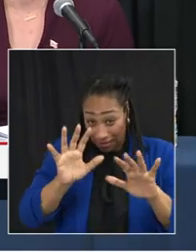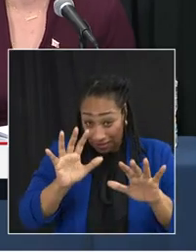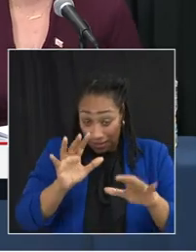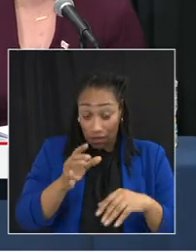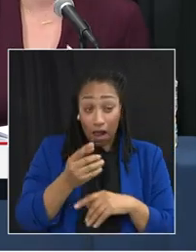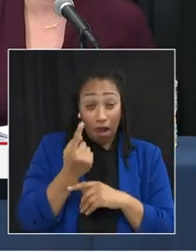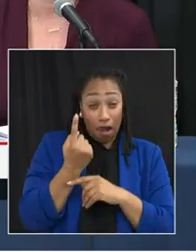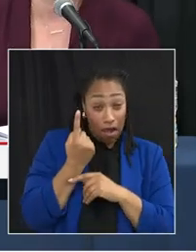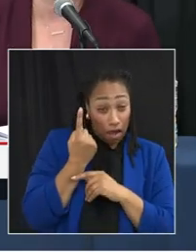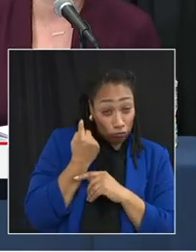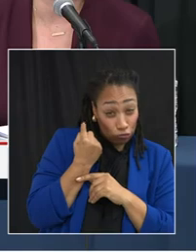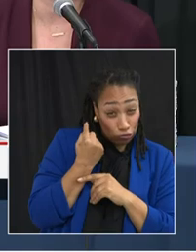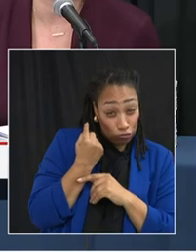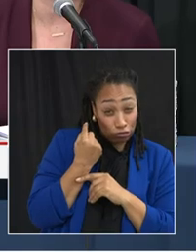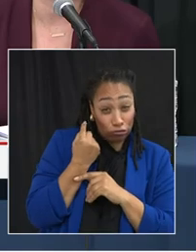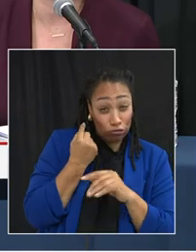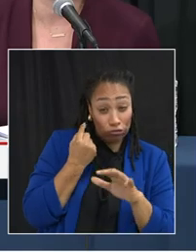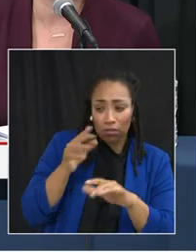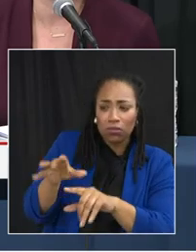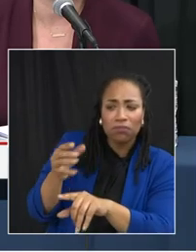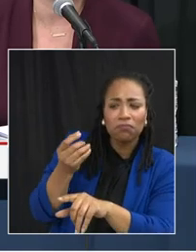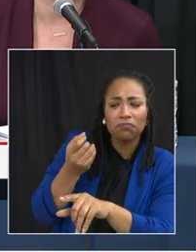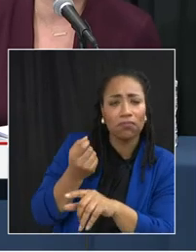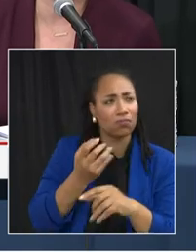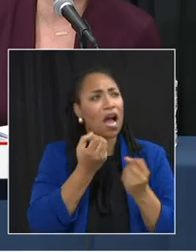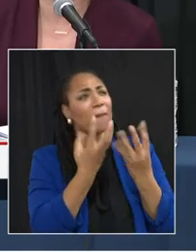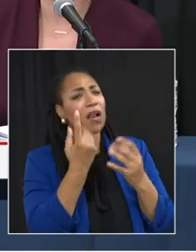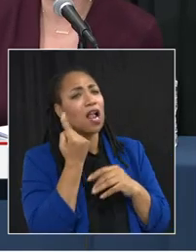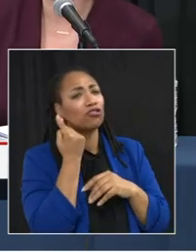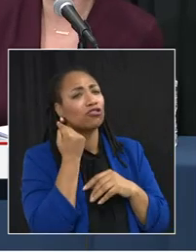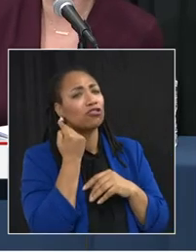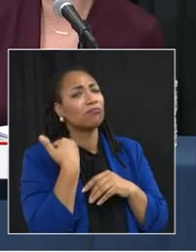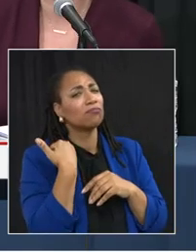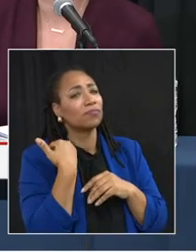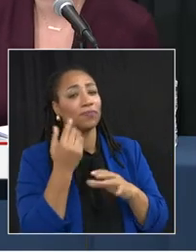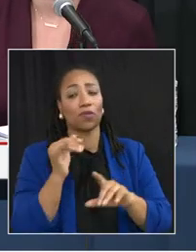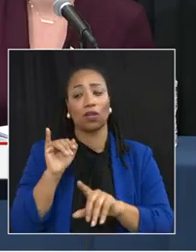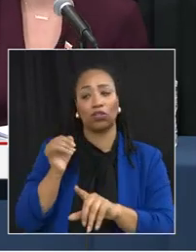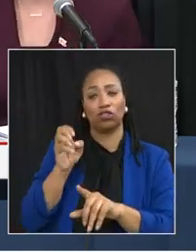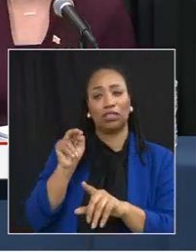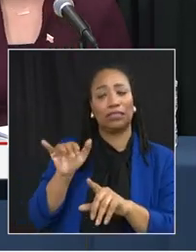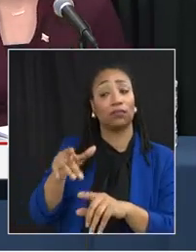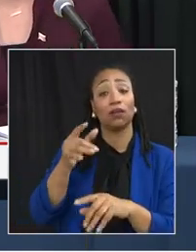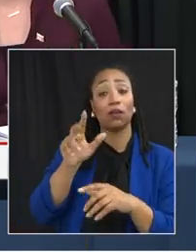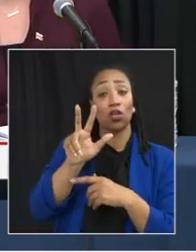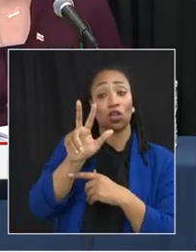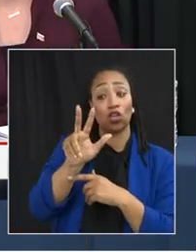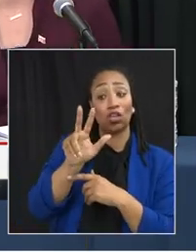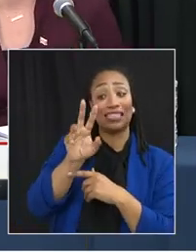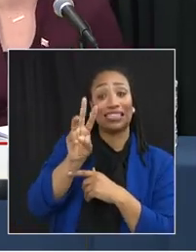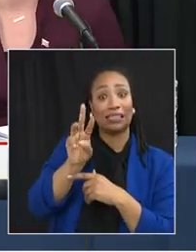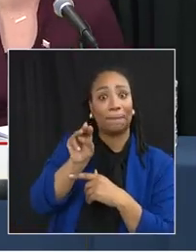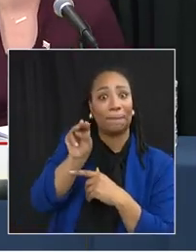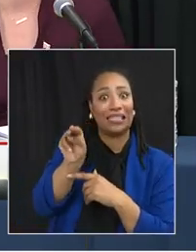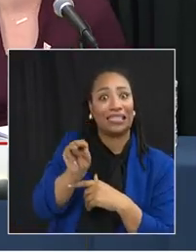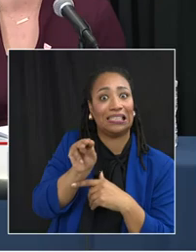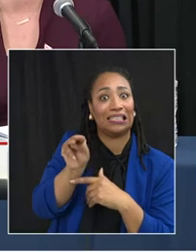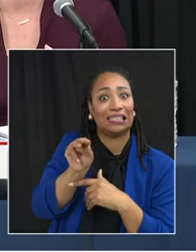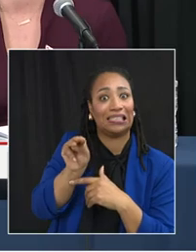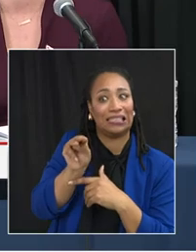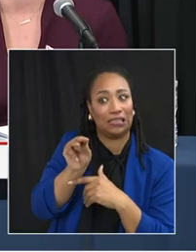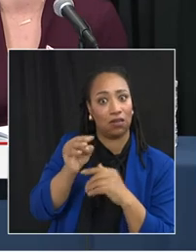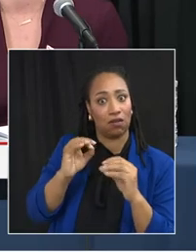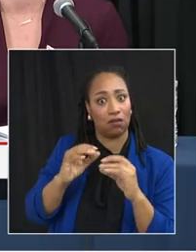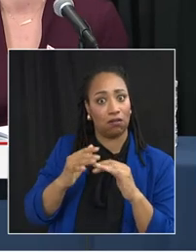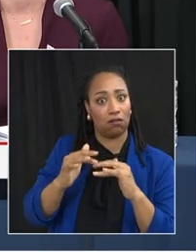do how much? Last year we were able to do about $36 million. About $36 million. And so this year, hopefully we'll get